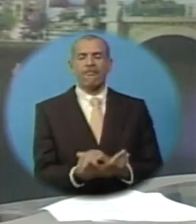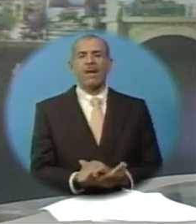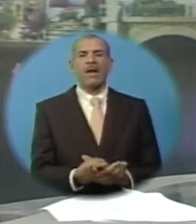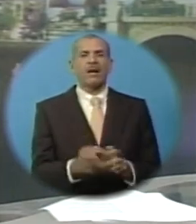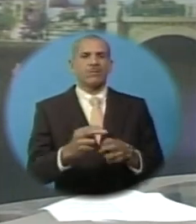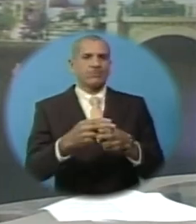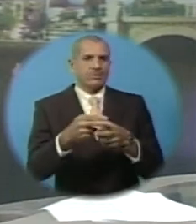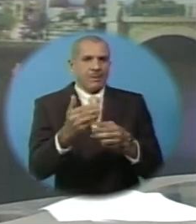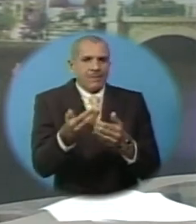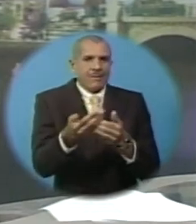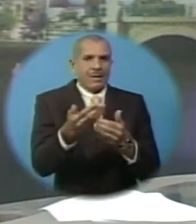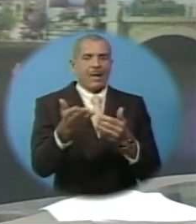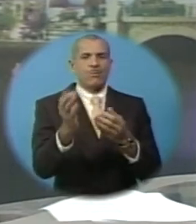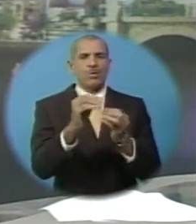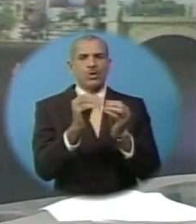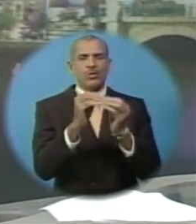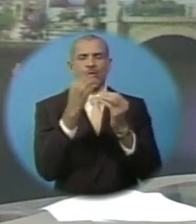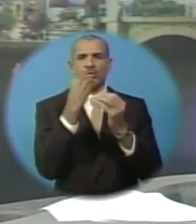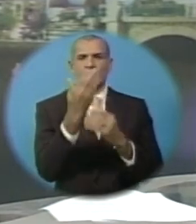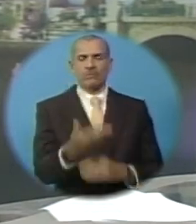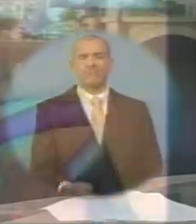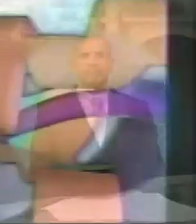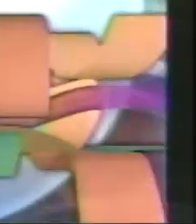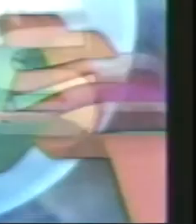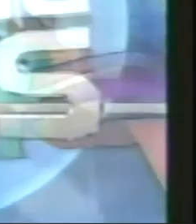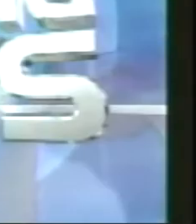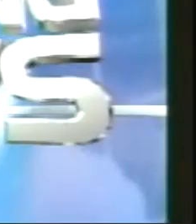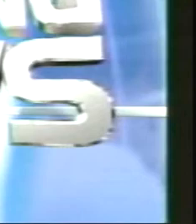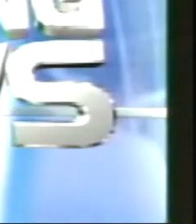short break here and come back with more news.